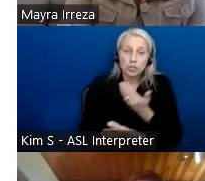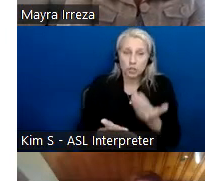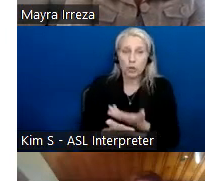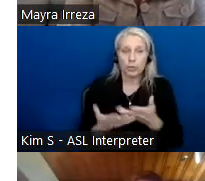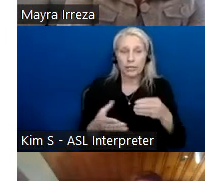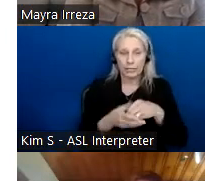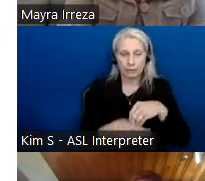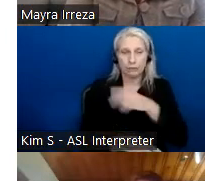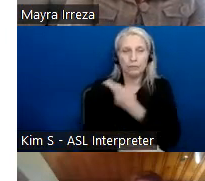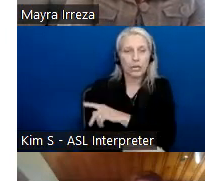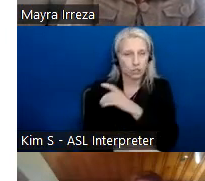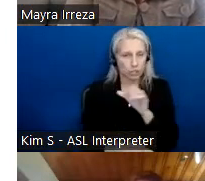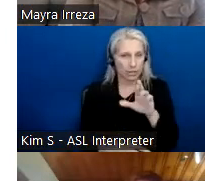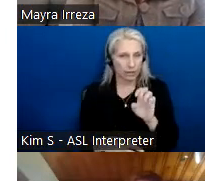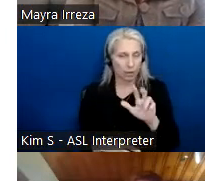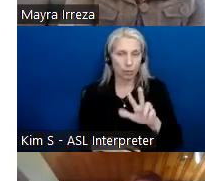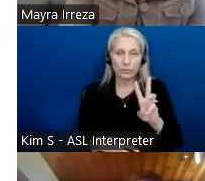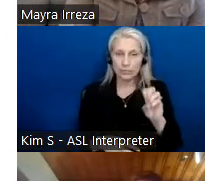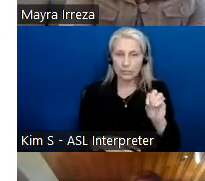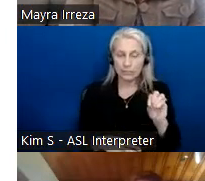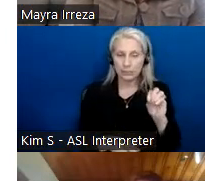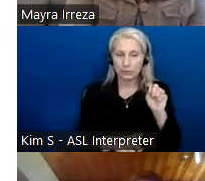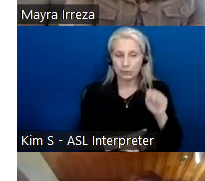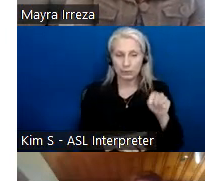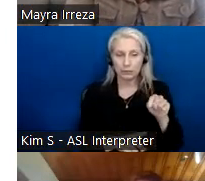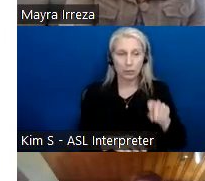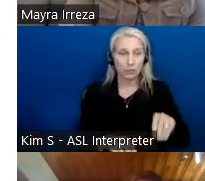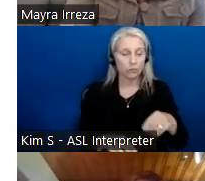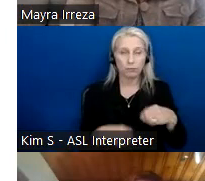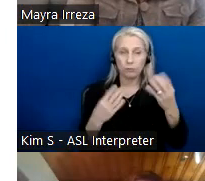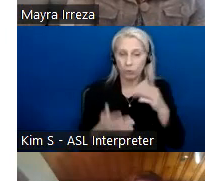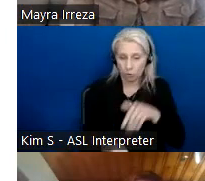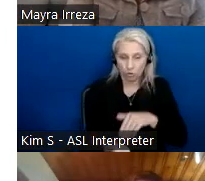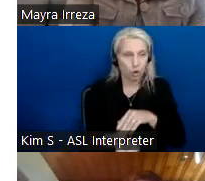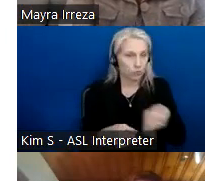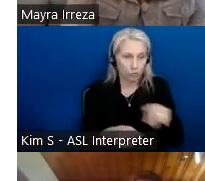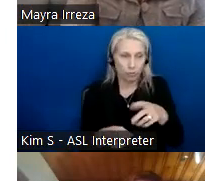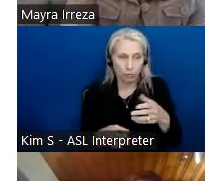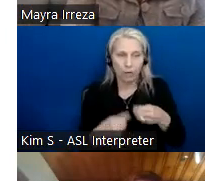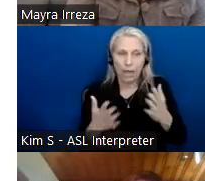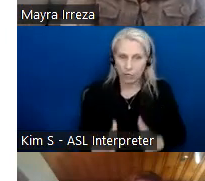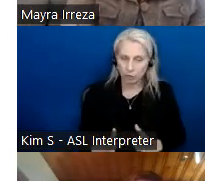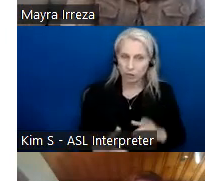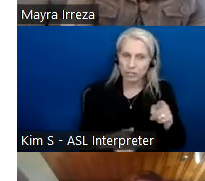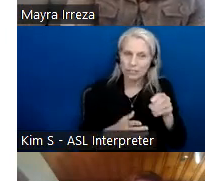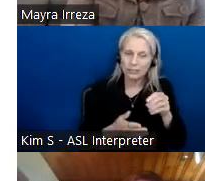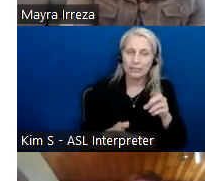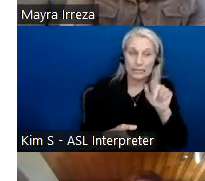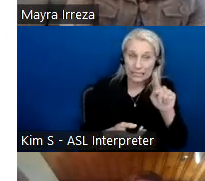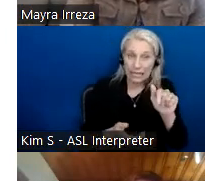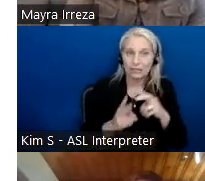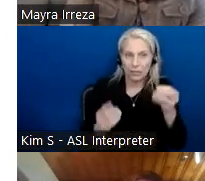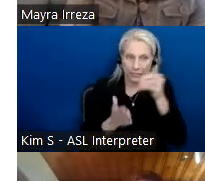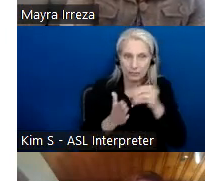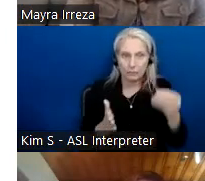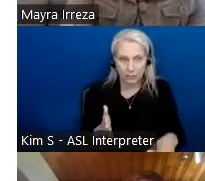Patient Care 360 available only to these providers because this data is quite expensive. And so we are looking for funding